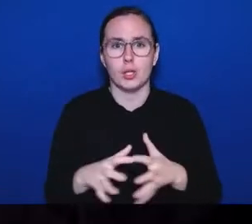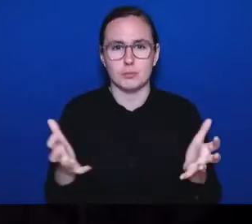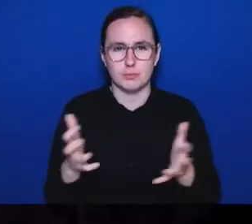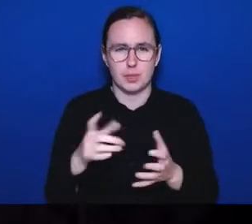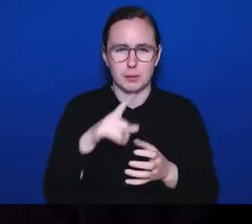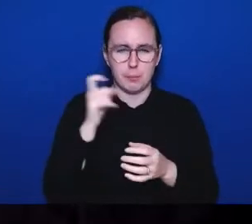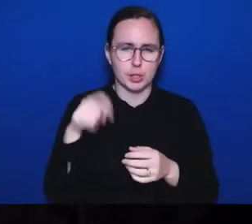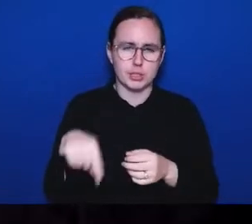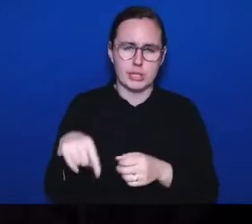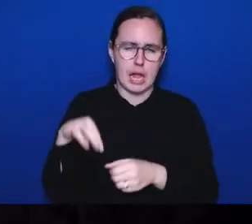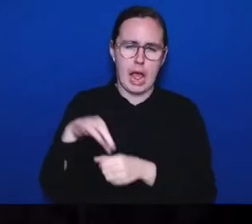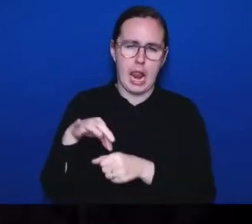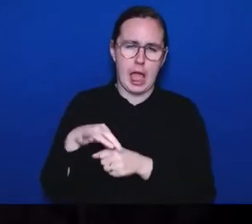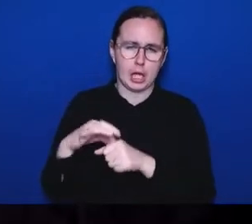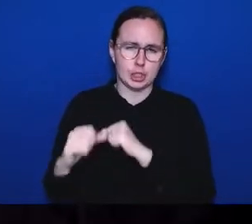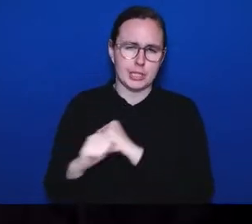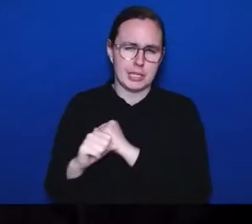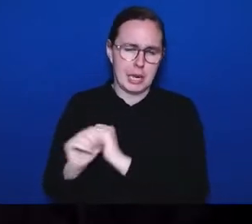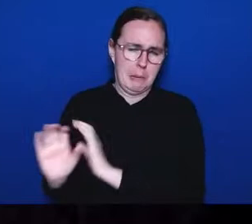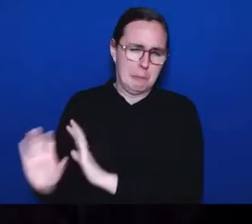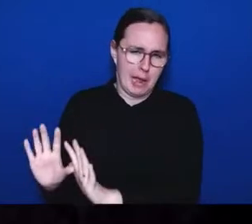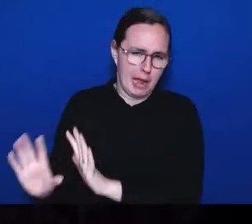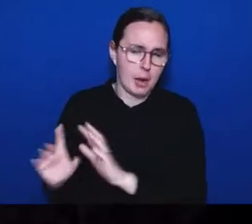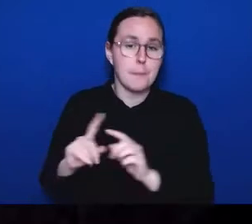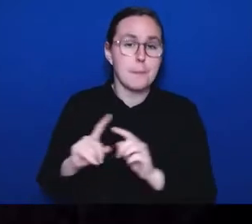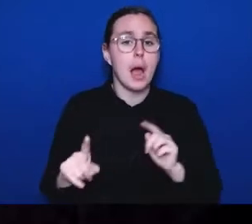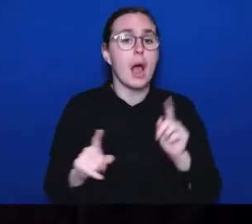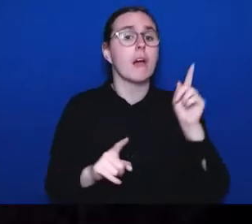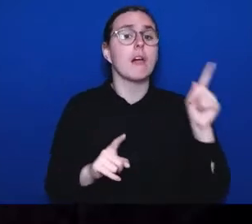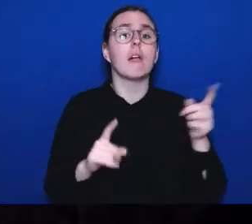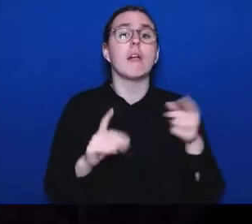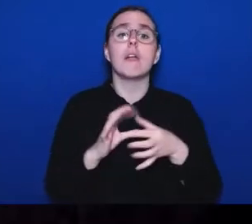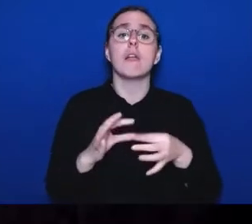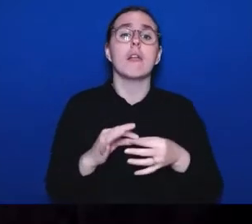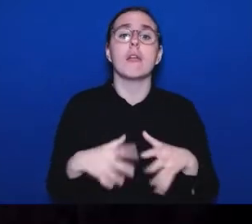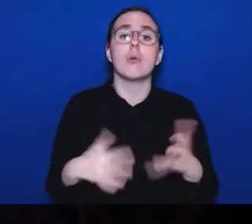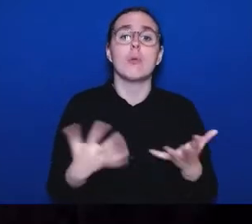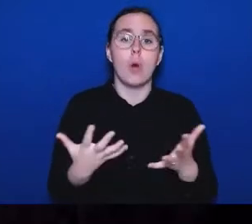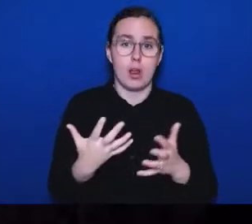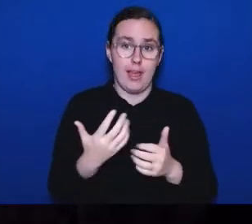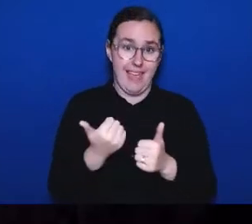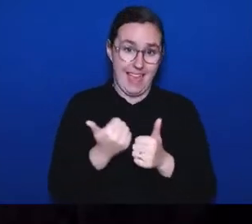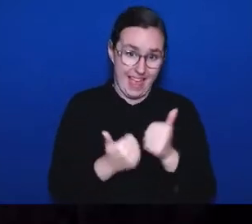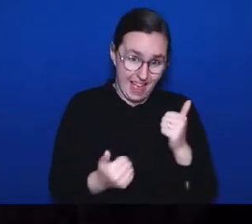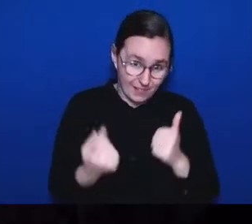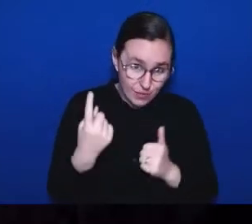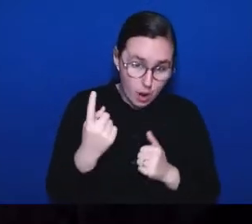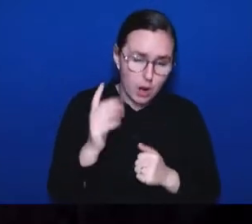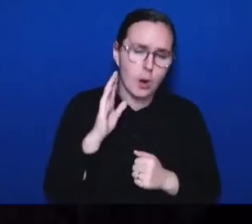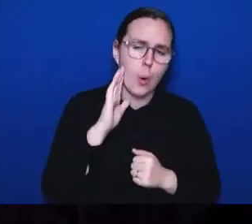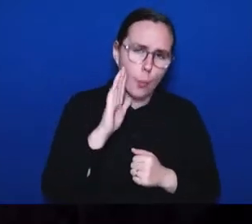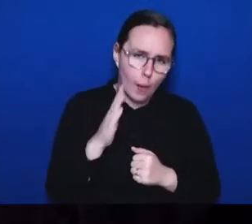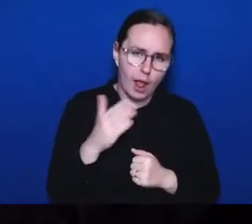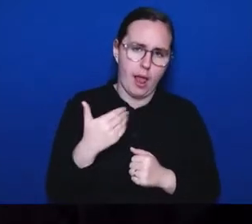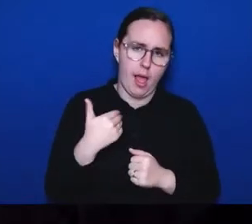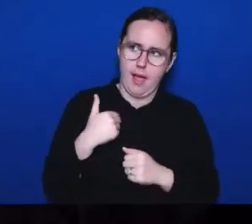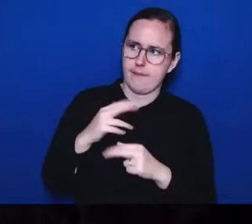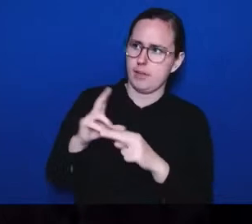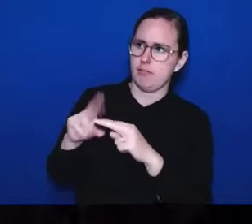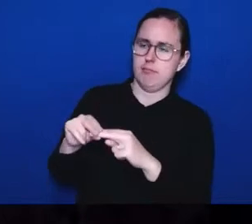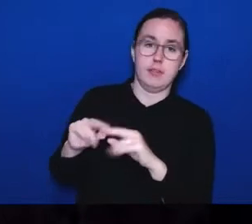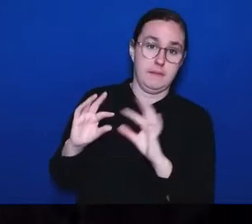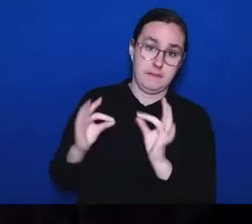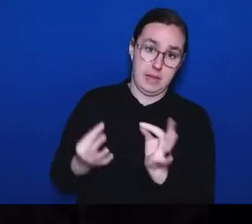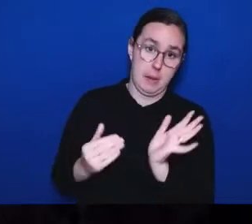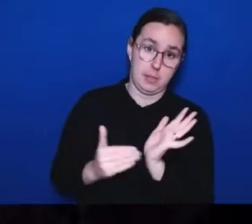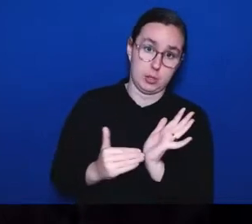government, that guaranteed everyone to have a family doctor. The number of people without one tripled in that time. It stabilized in the first couple of years of Minister of Health.